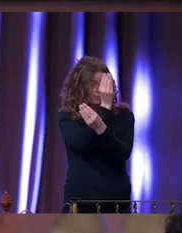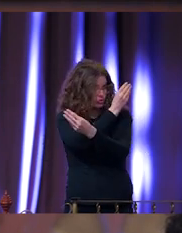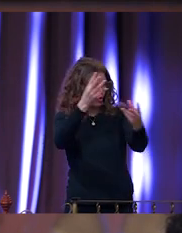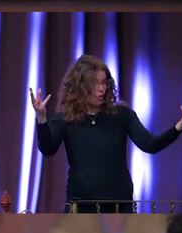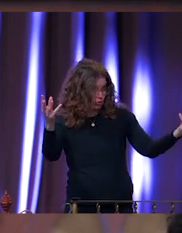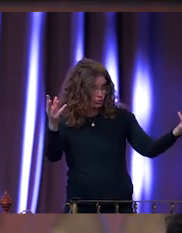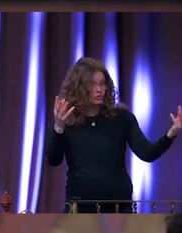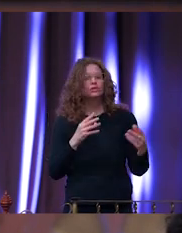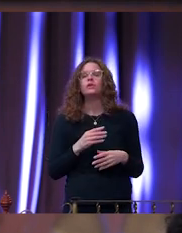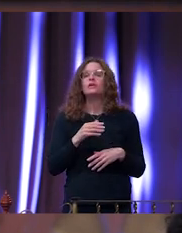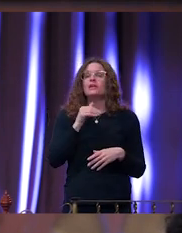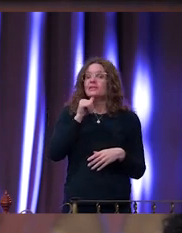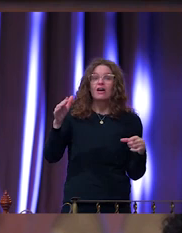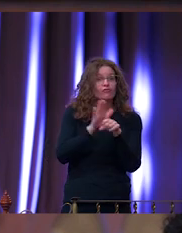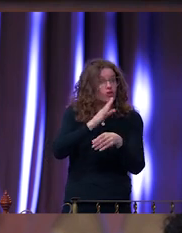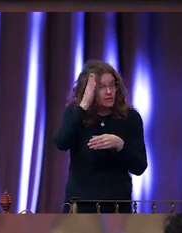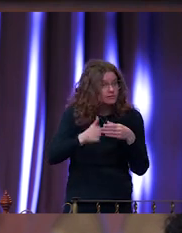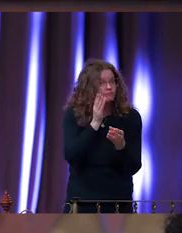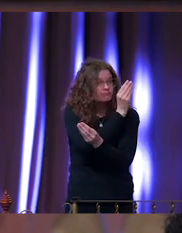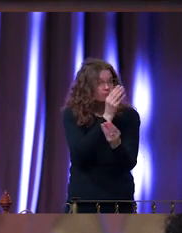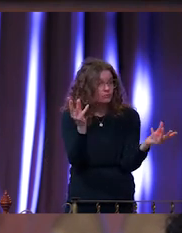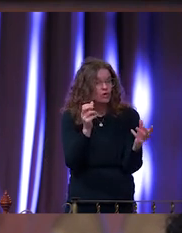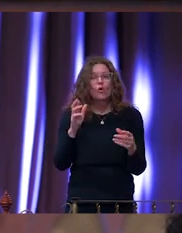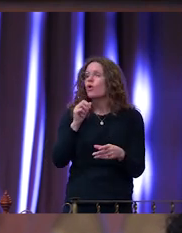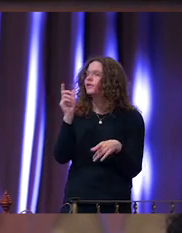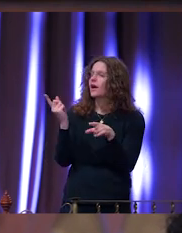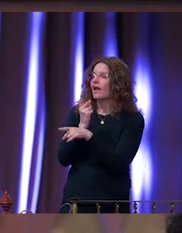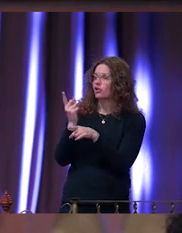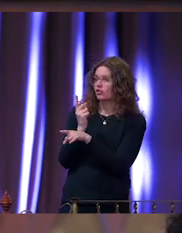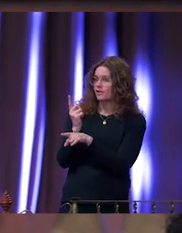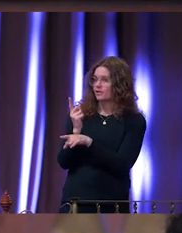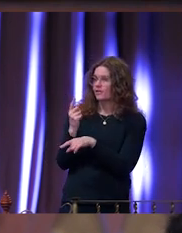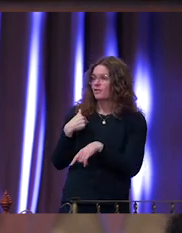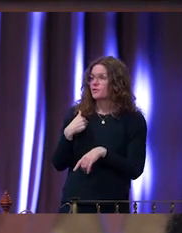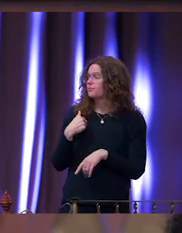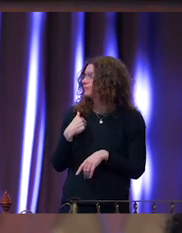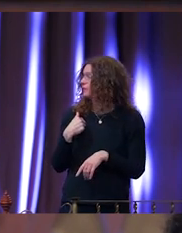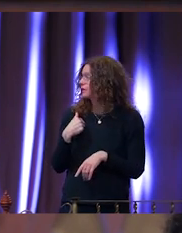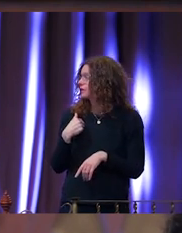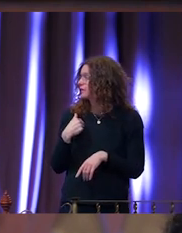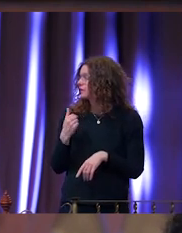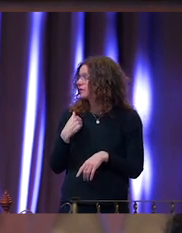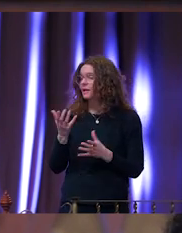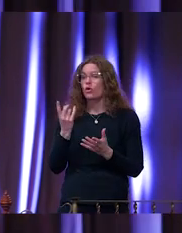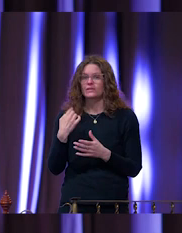been told incompletely, or have been told inaccurately, and please just reach out to me because I'm always happy to have a